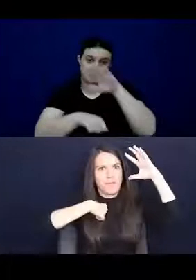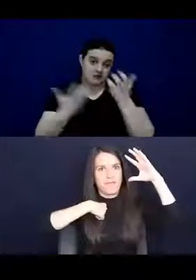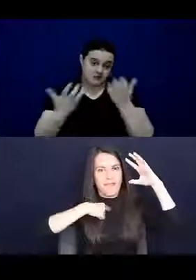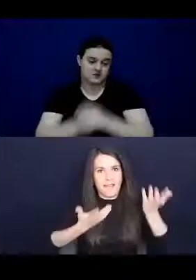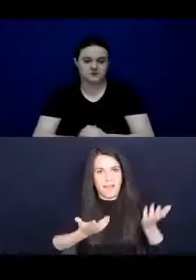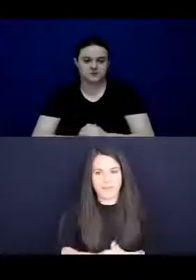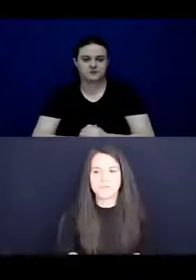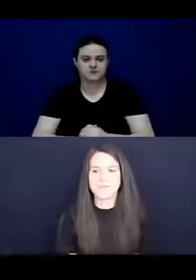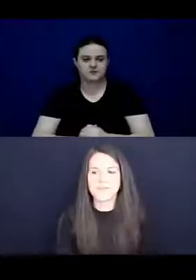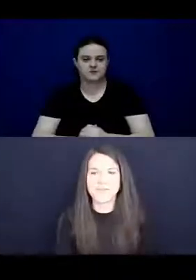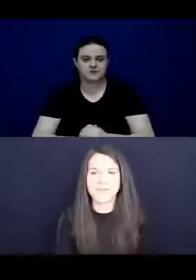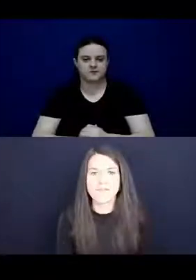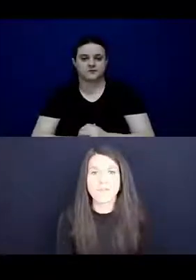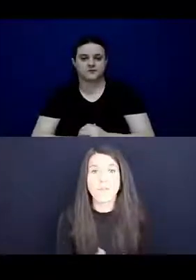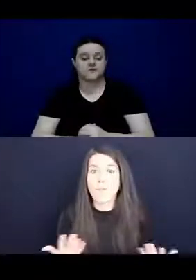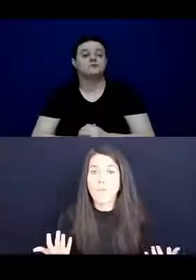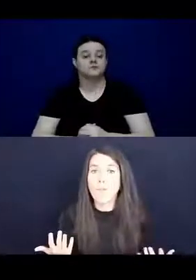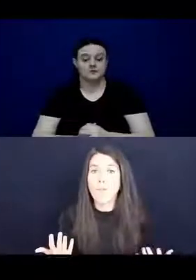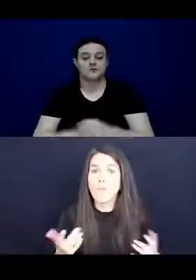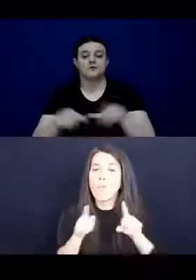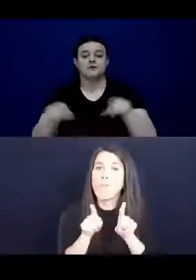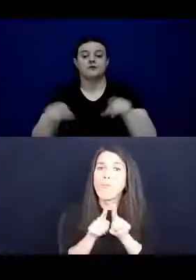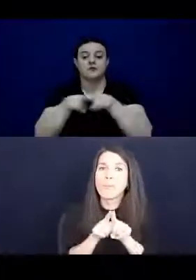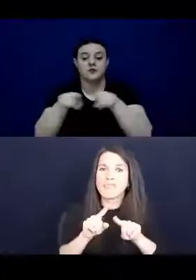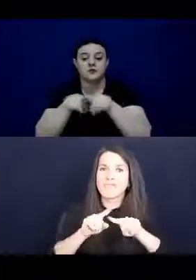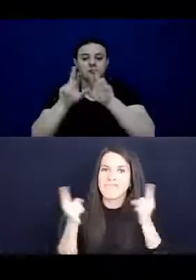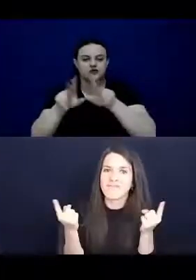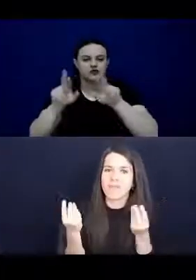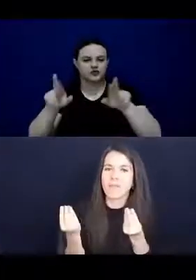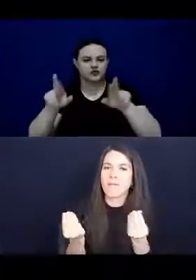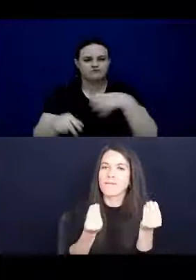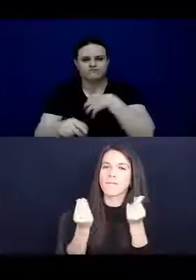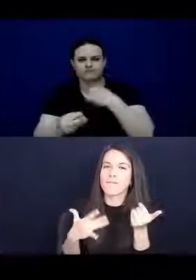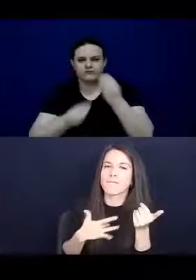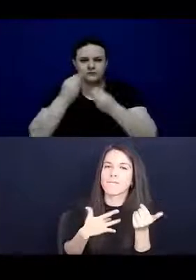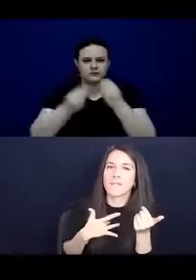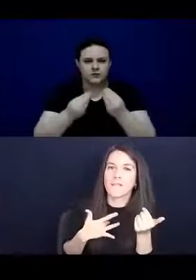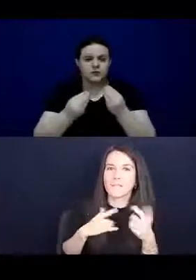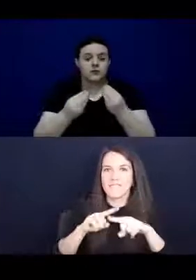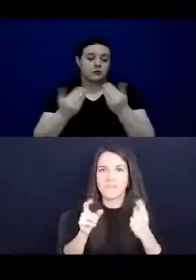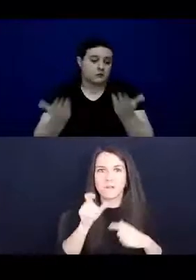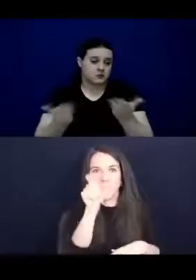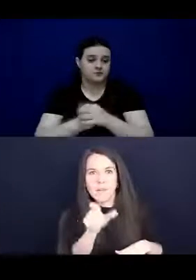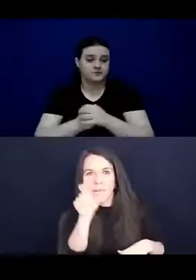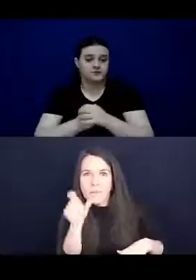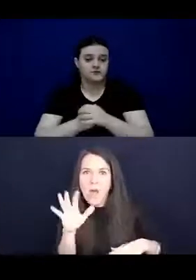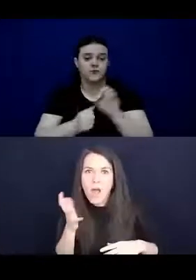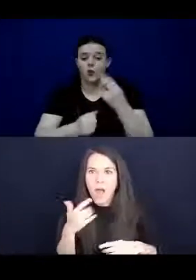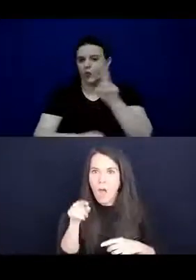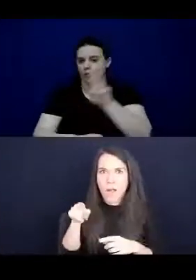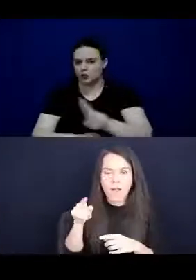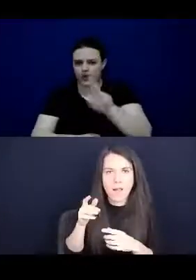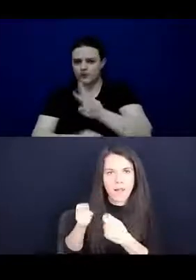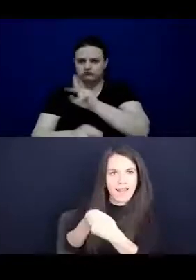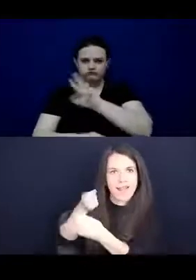Equally, we may use different sensors for different people or different users, so that